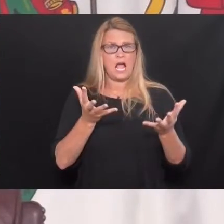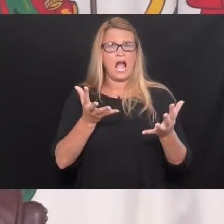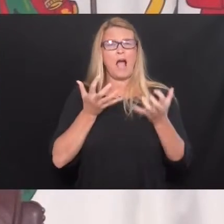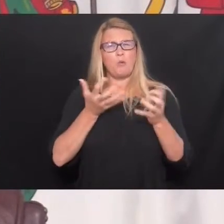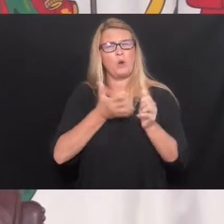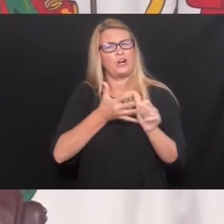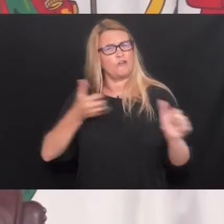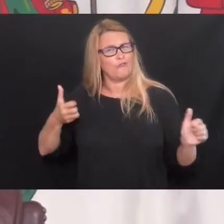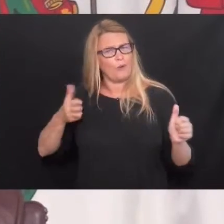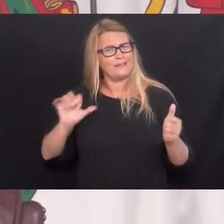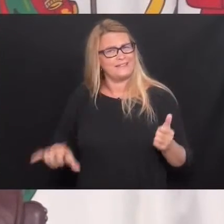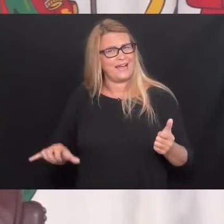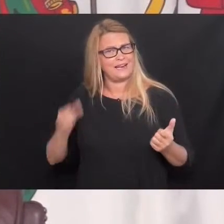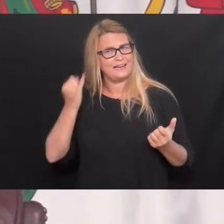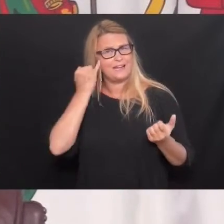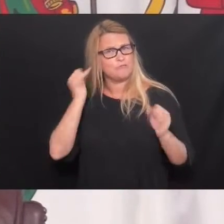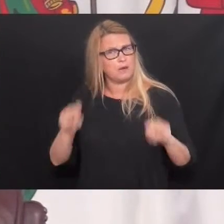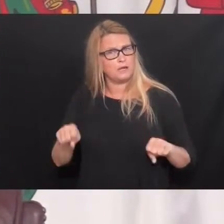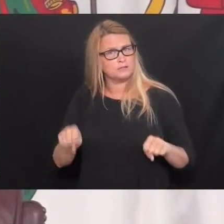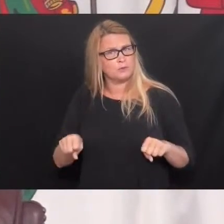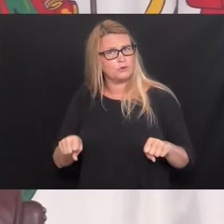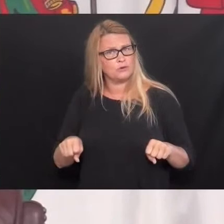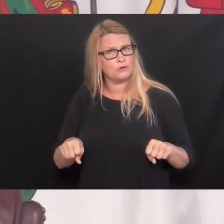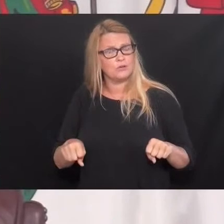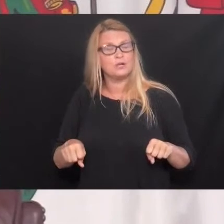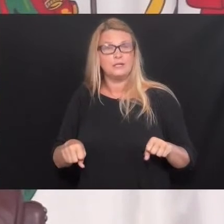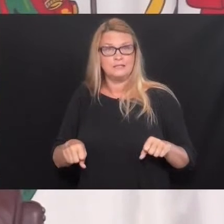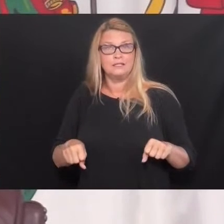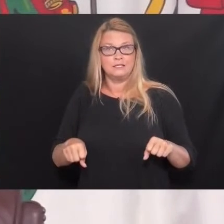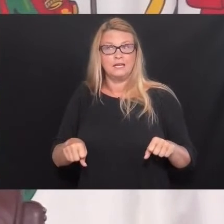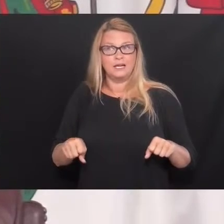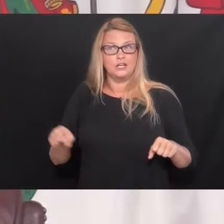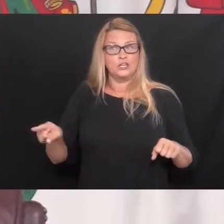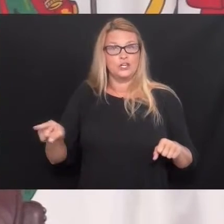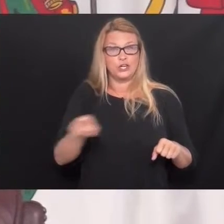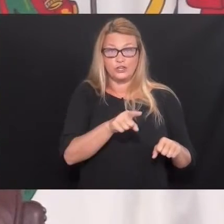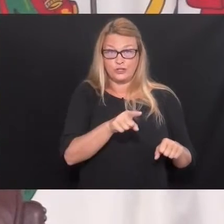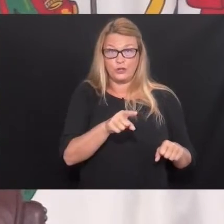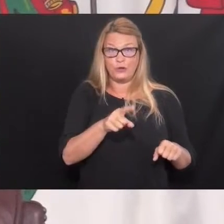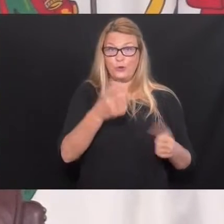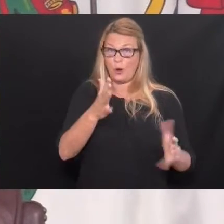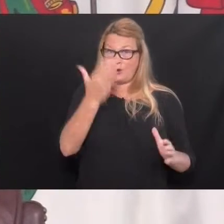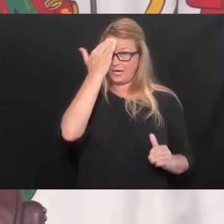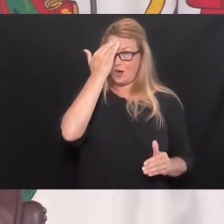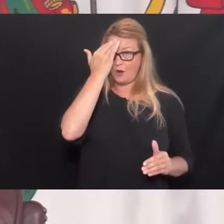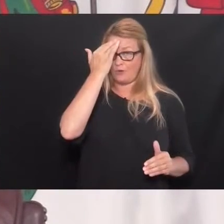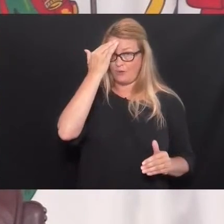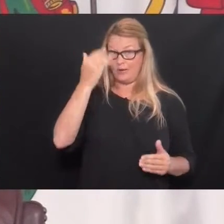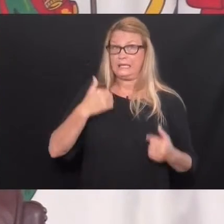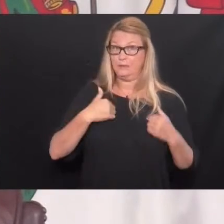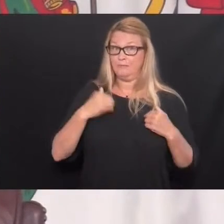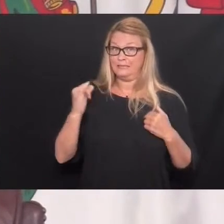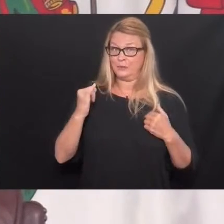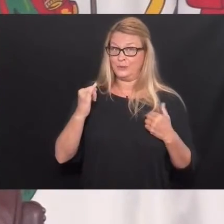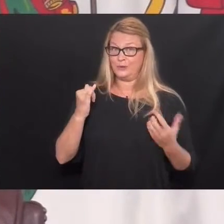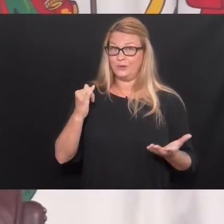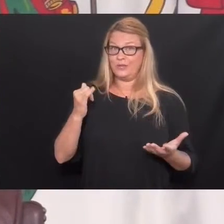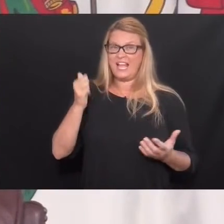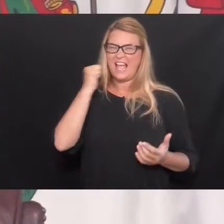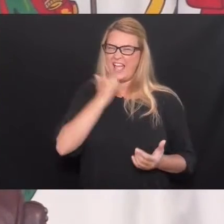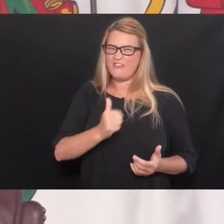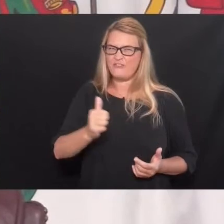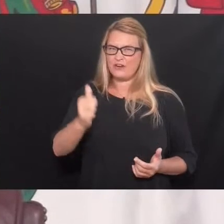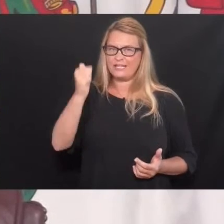from that if we possibly can. But Charles, you know, and I know too, that every single day